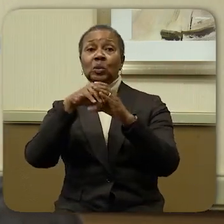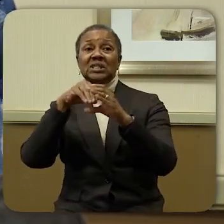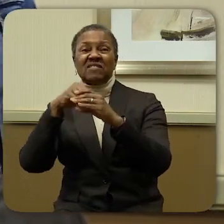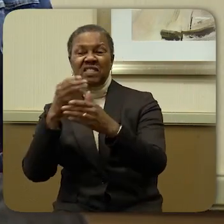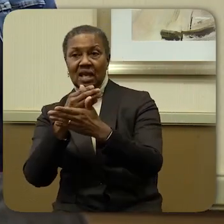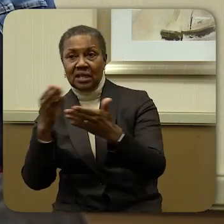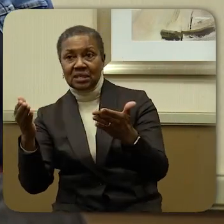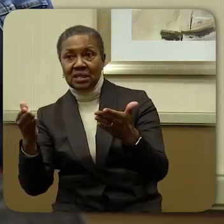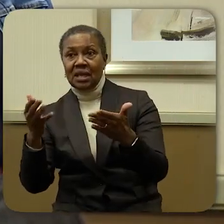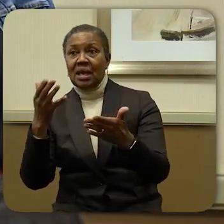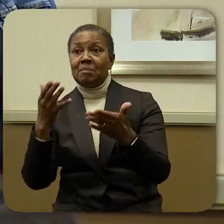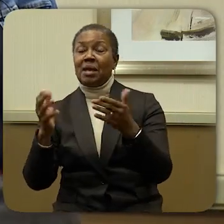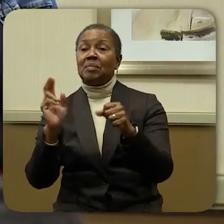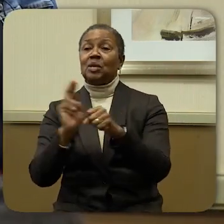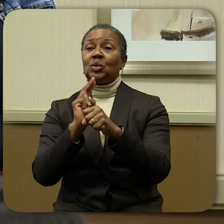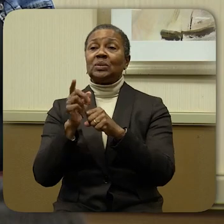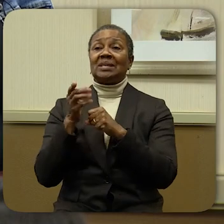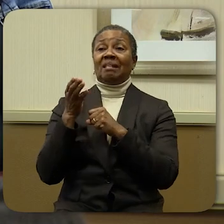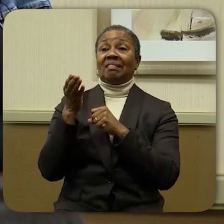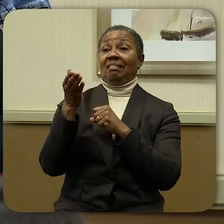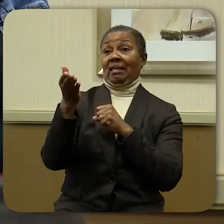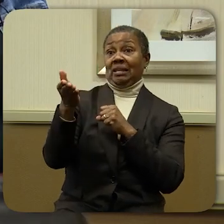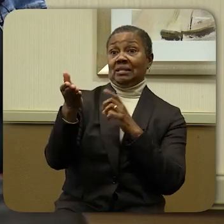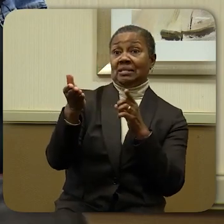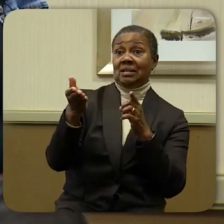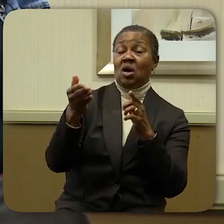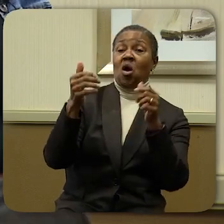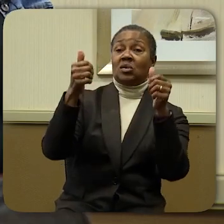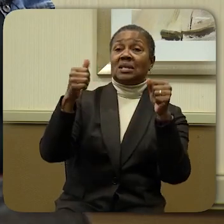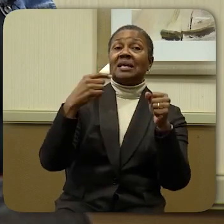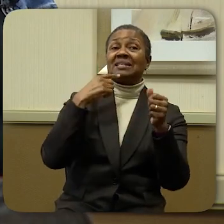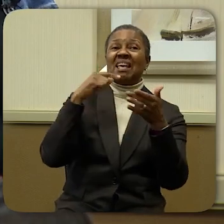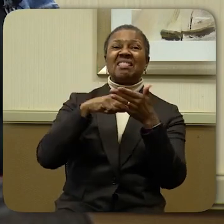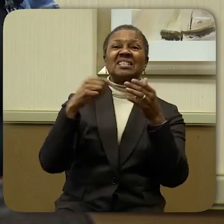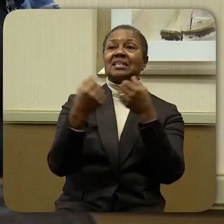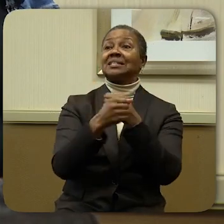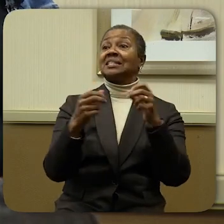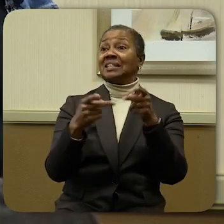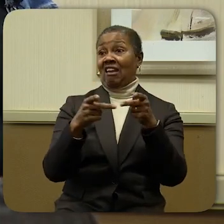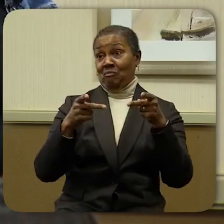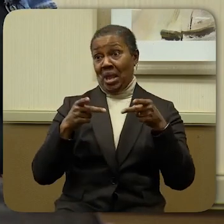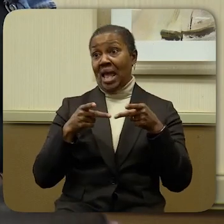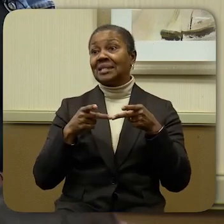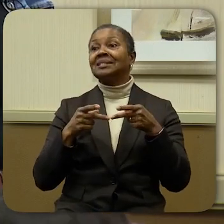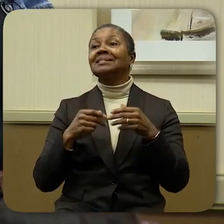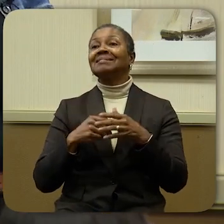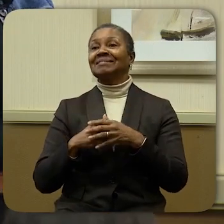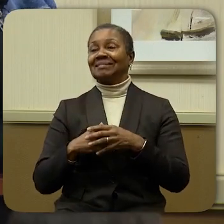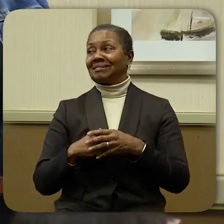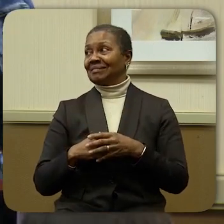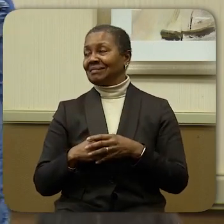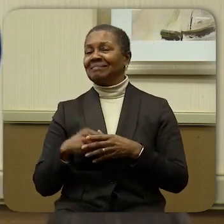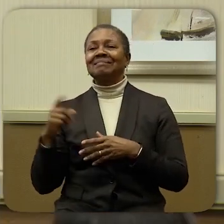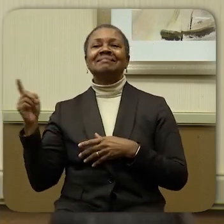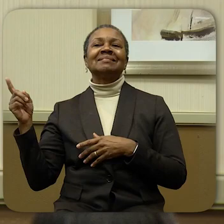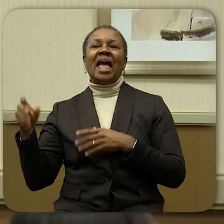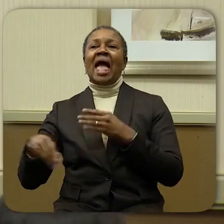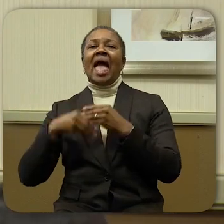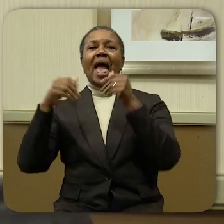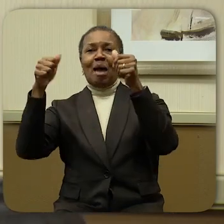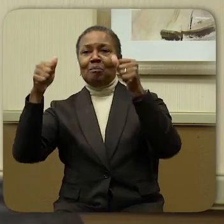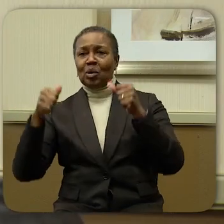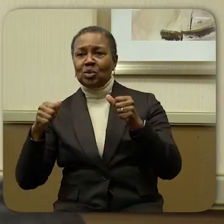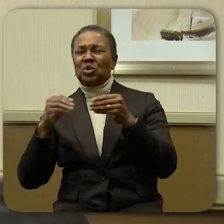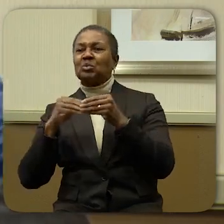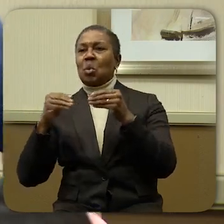inclusivity. Maybe having this, signs saying you're a safe place. Saying this is a safe place. So add some posters, have